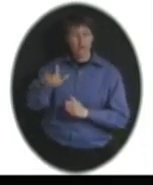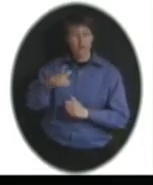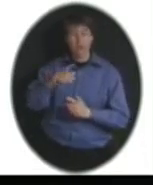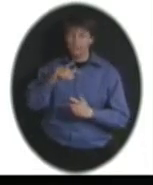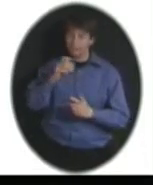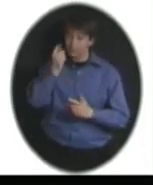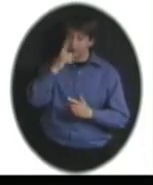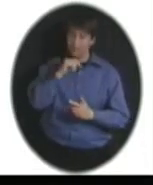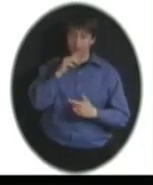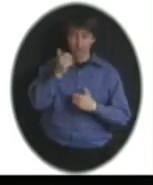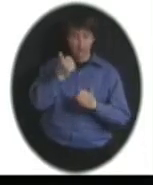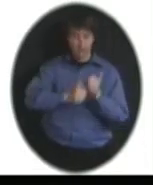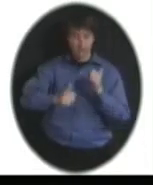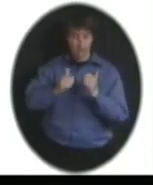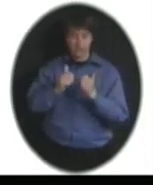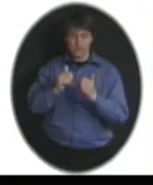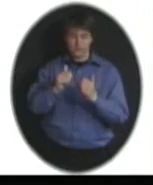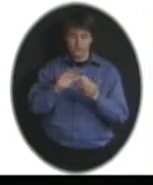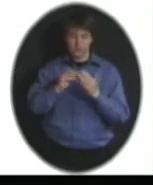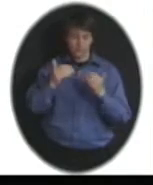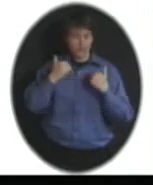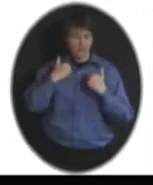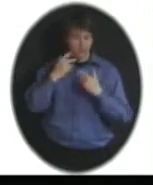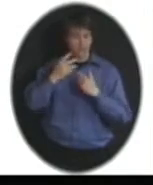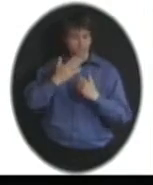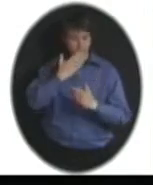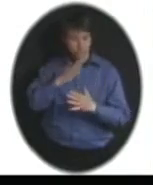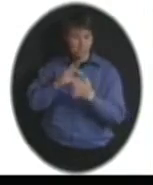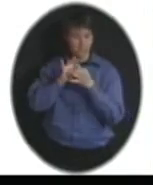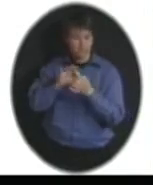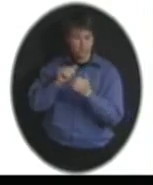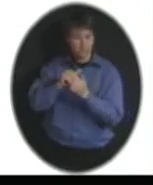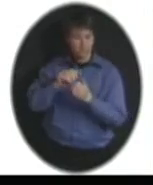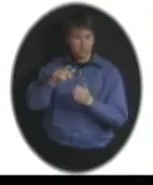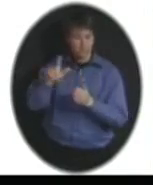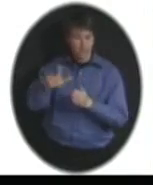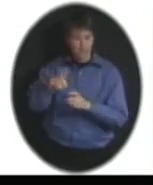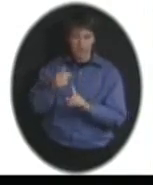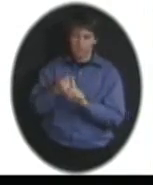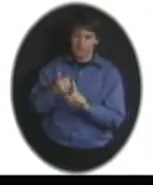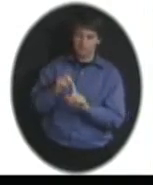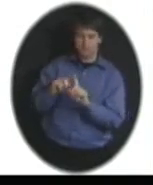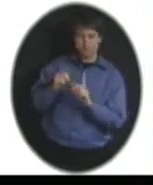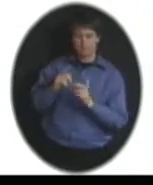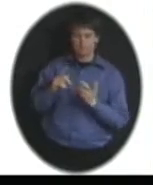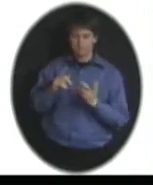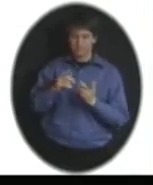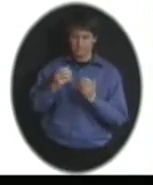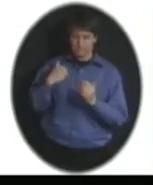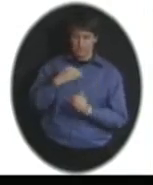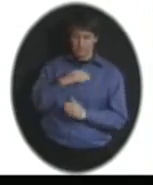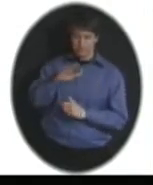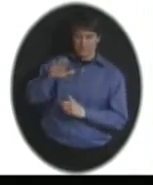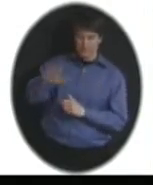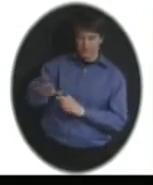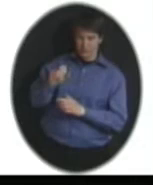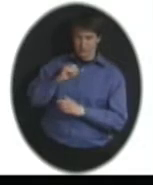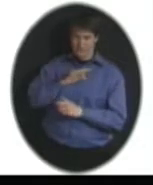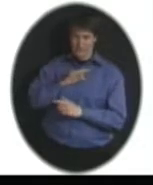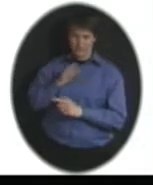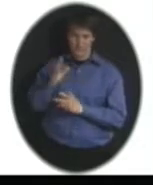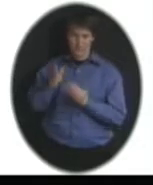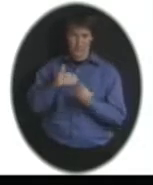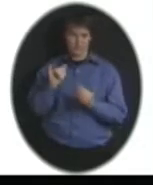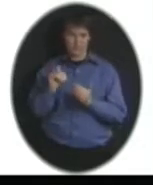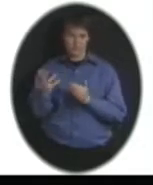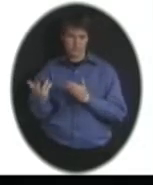not every community has that kind of relationship, but every once in a while, actually, I think that members of their staff are members of our staff because they are